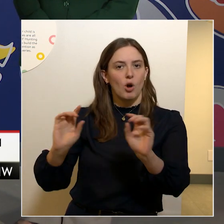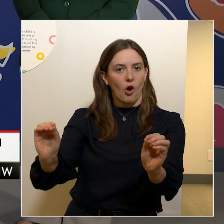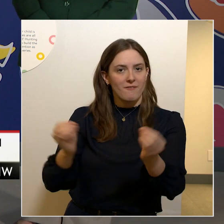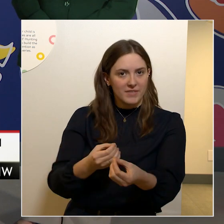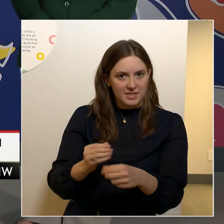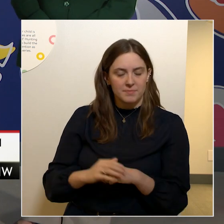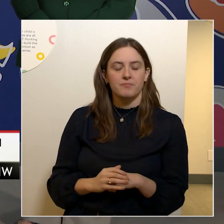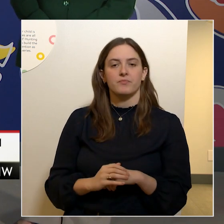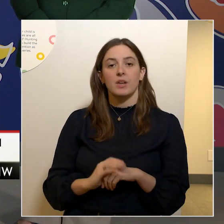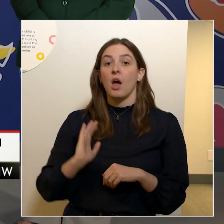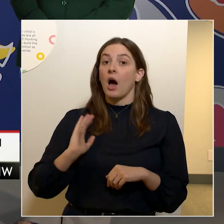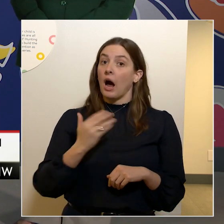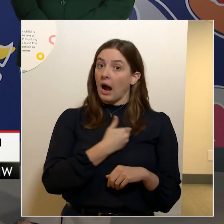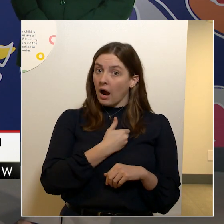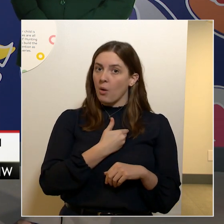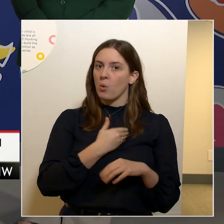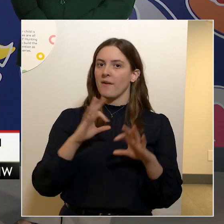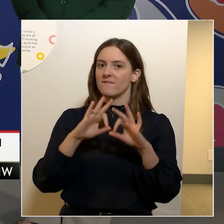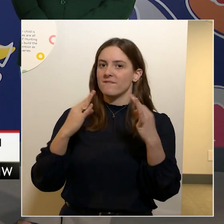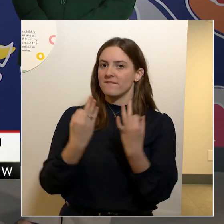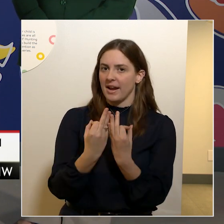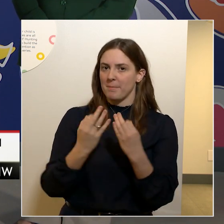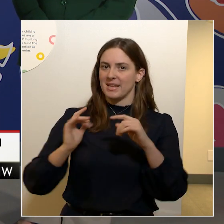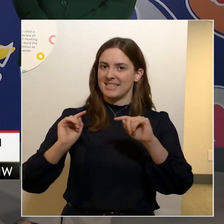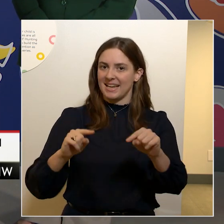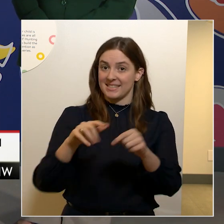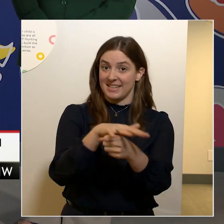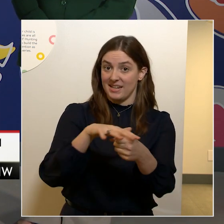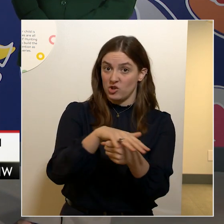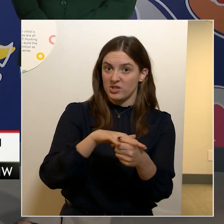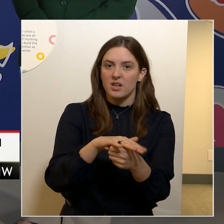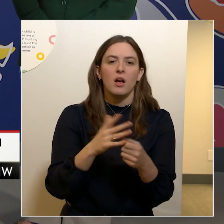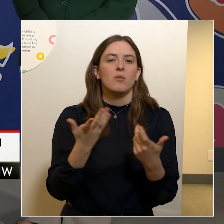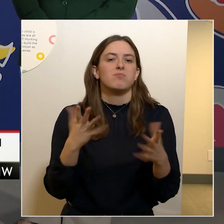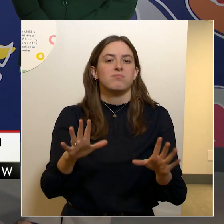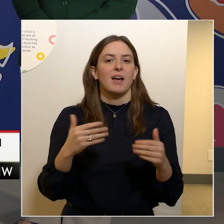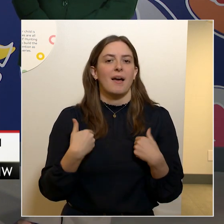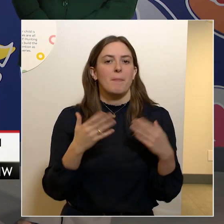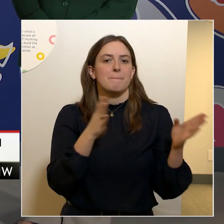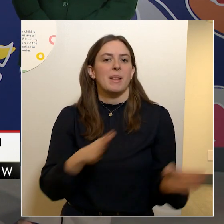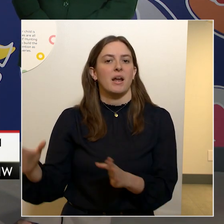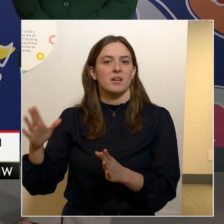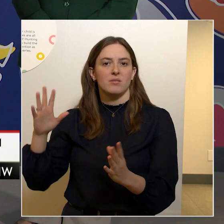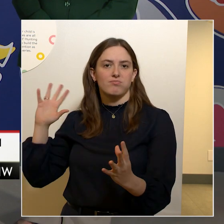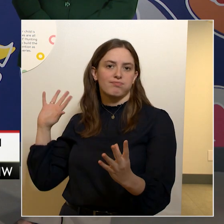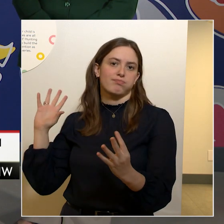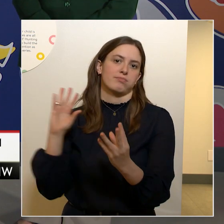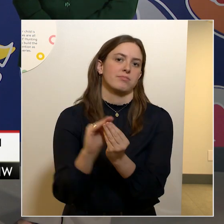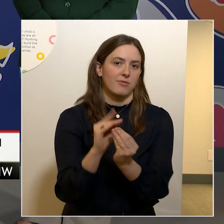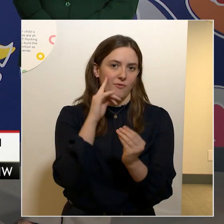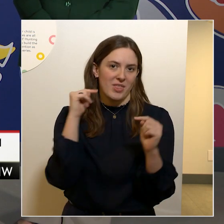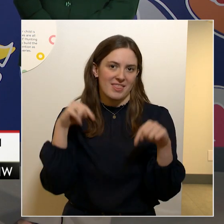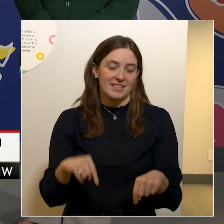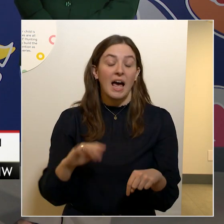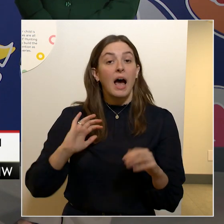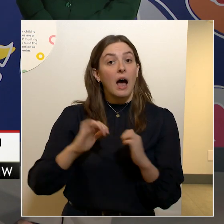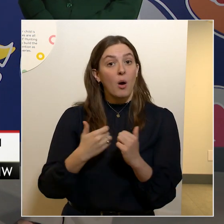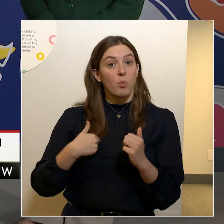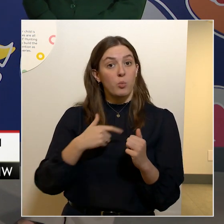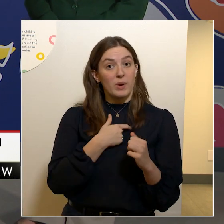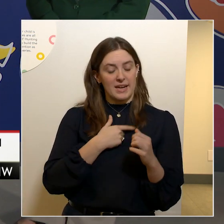Our family destinations have been long planned, and how we expand on